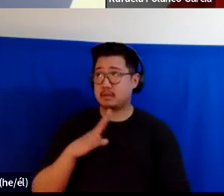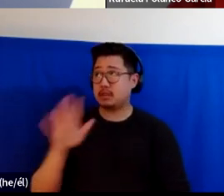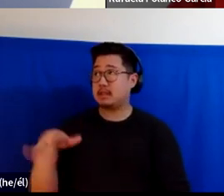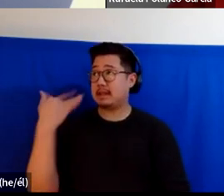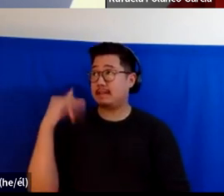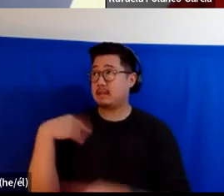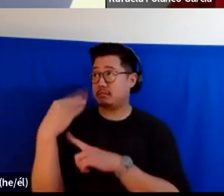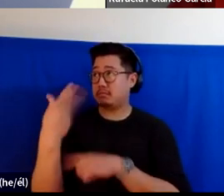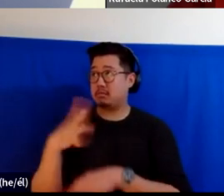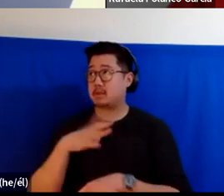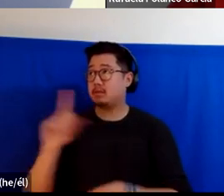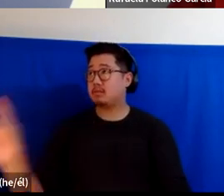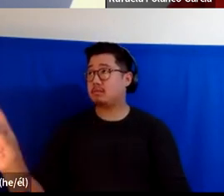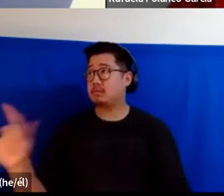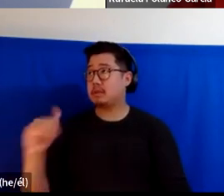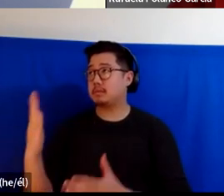off